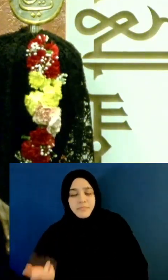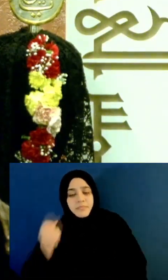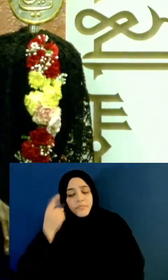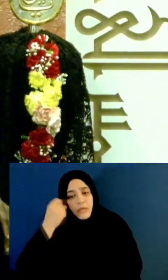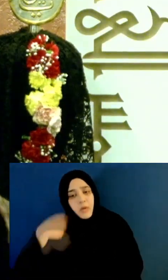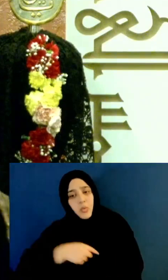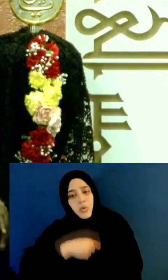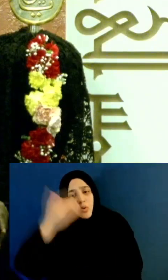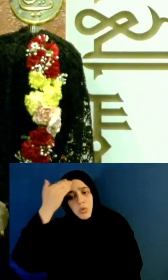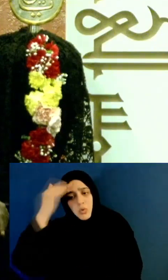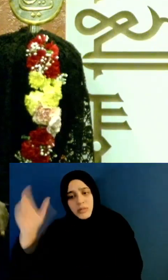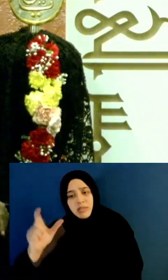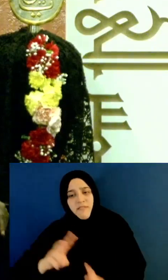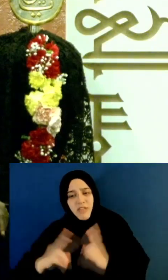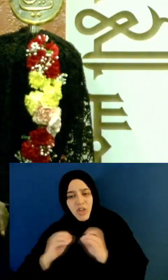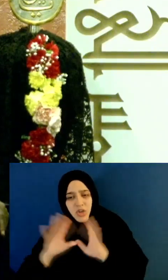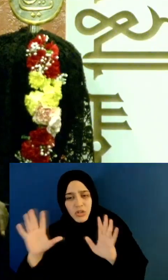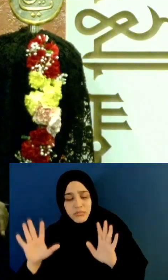Be proud of your identity,